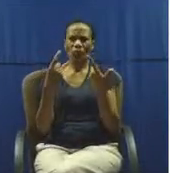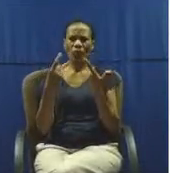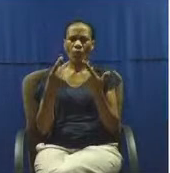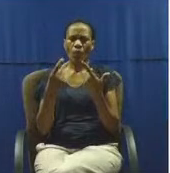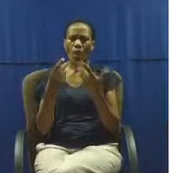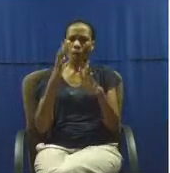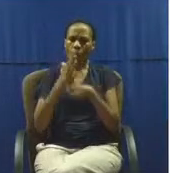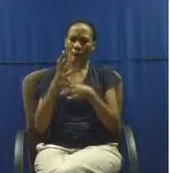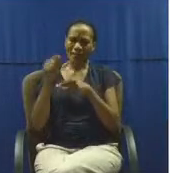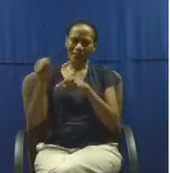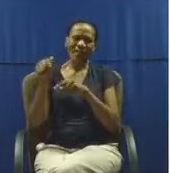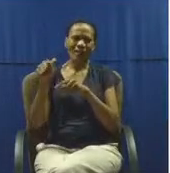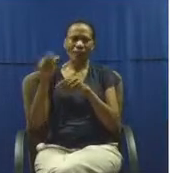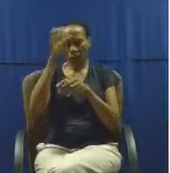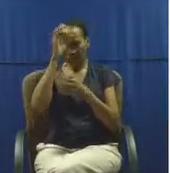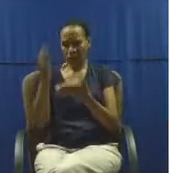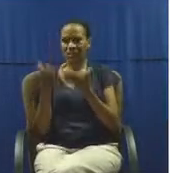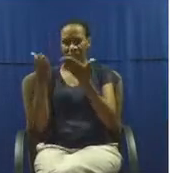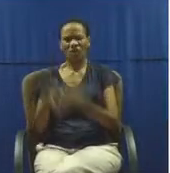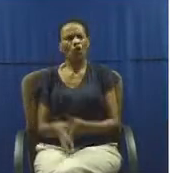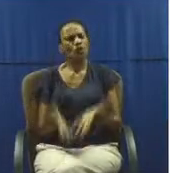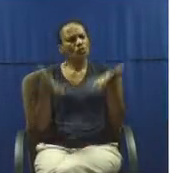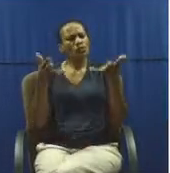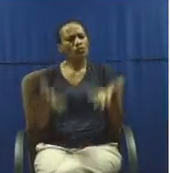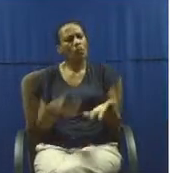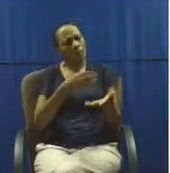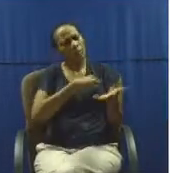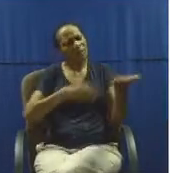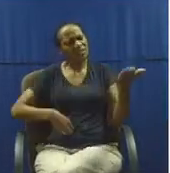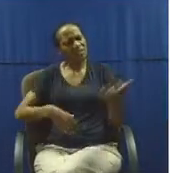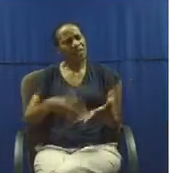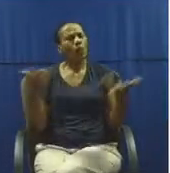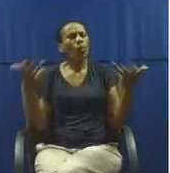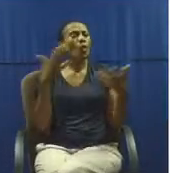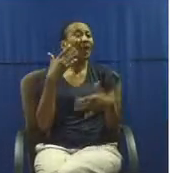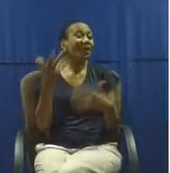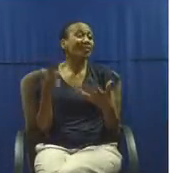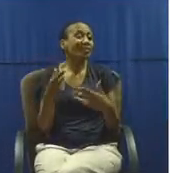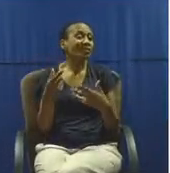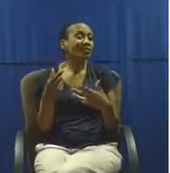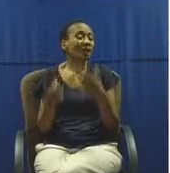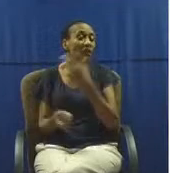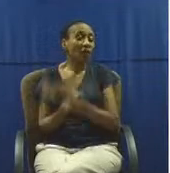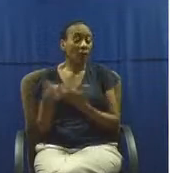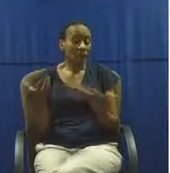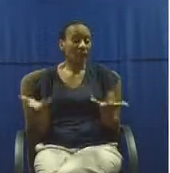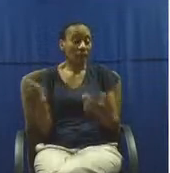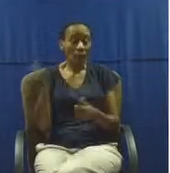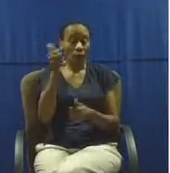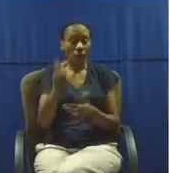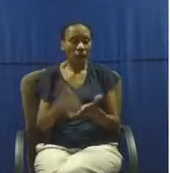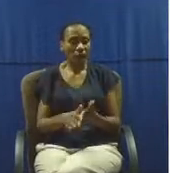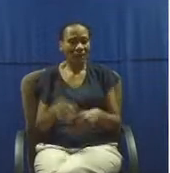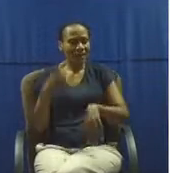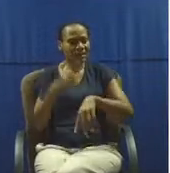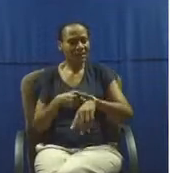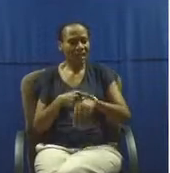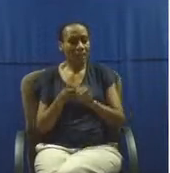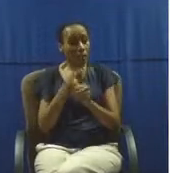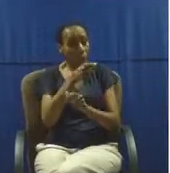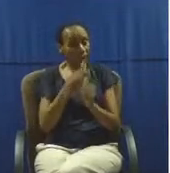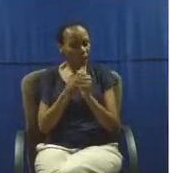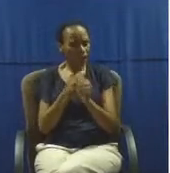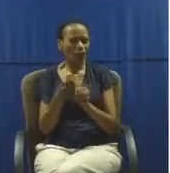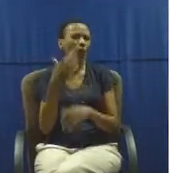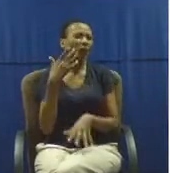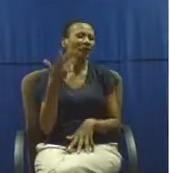Honourable President, is how soon will that happen? What is the time frame? Because I can